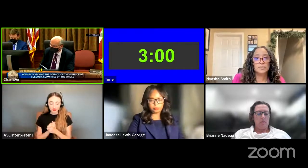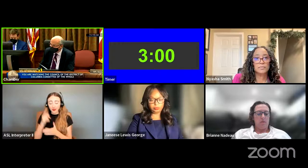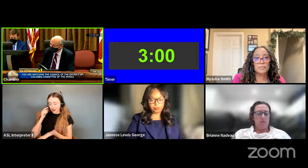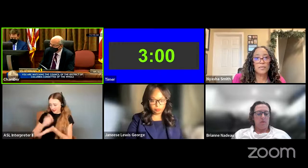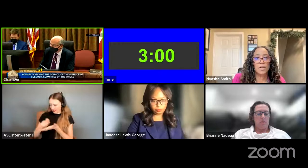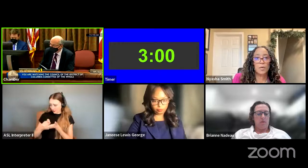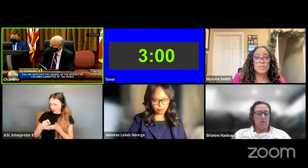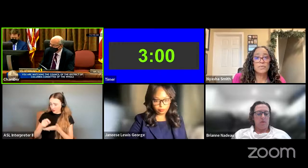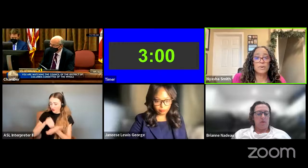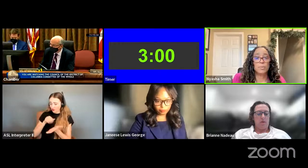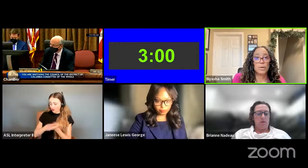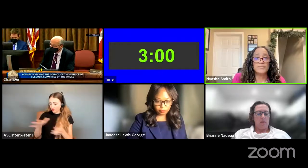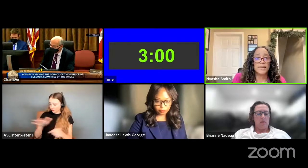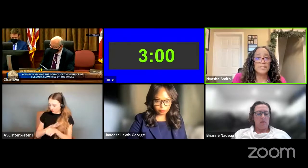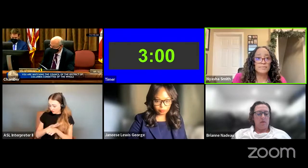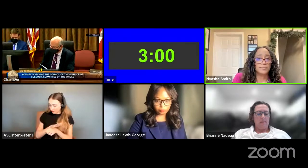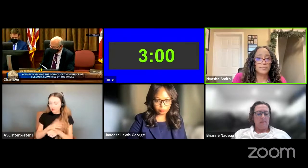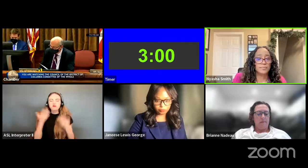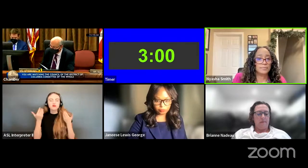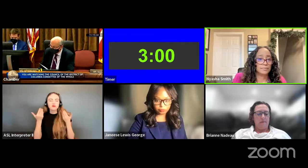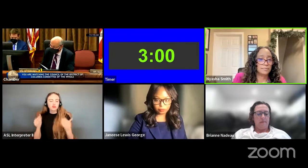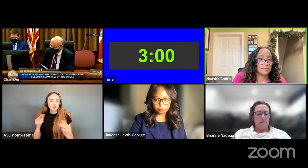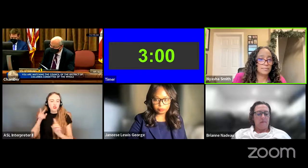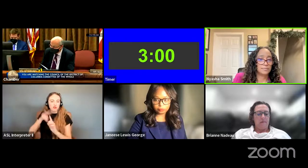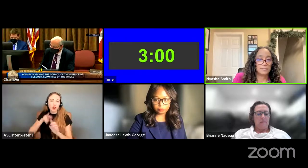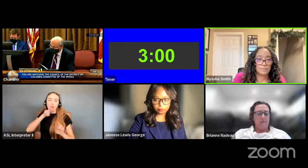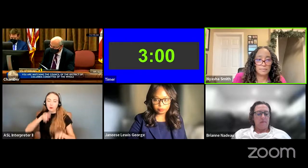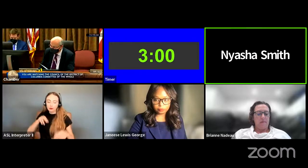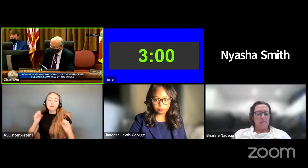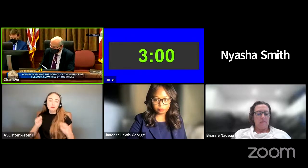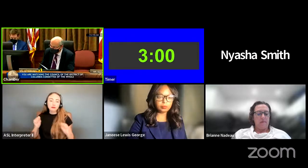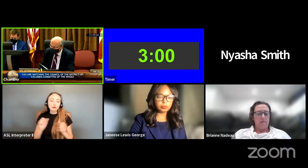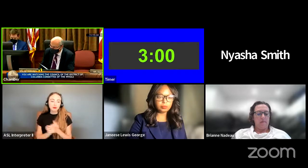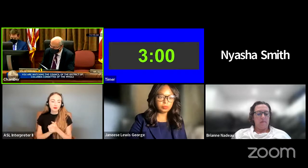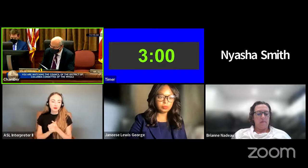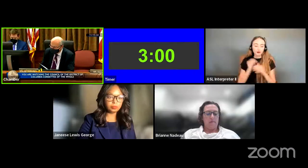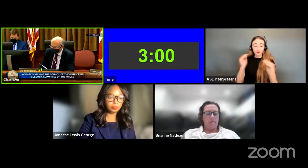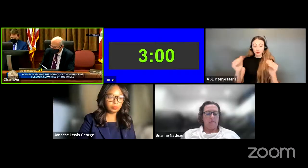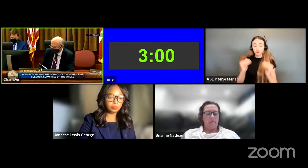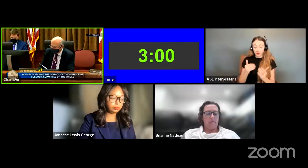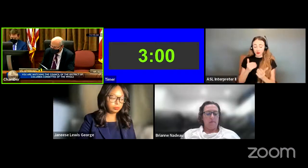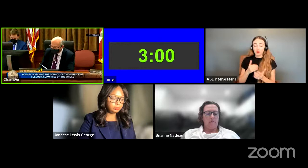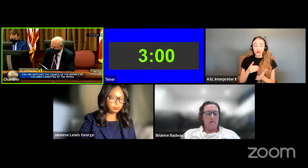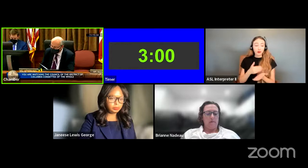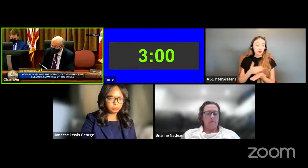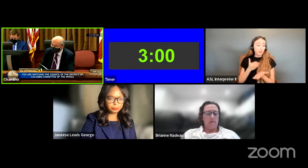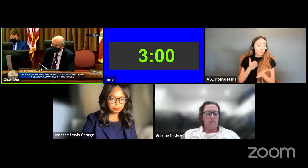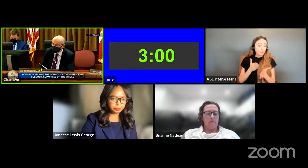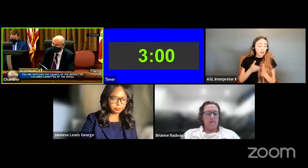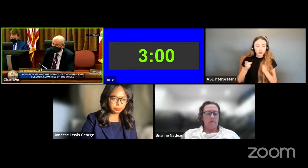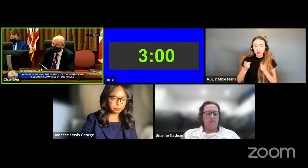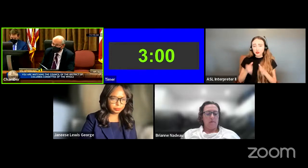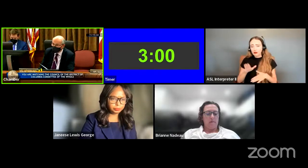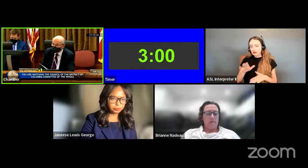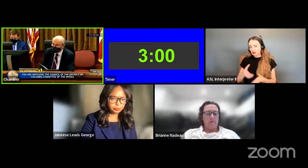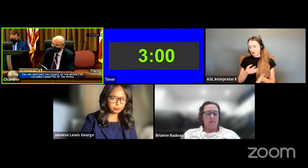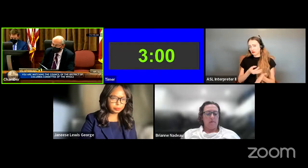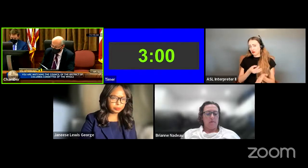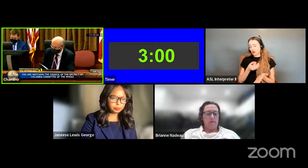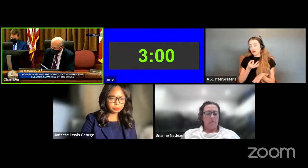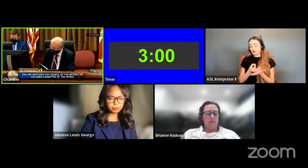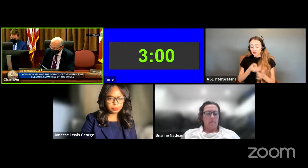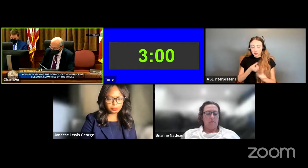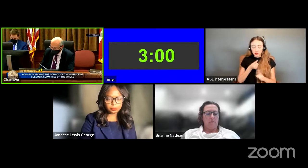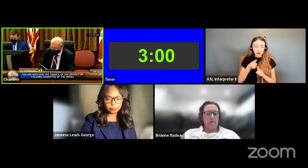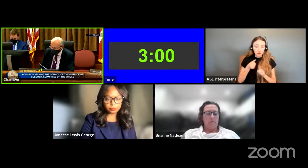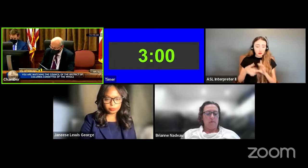is the record complete? Once the report is filed. Mr. Deputy Budget Director, does the measure's fiscal impact statement comply with council requirements? Yes, it